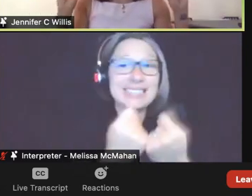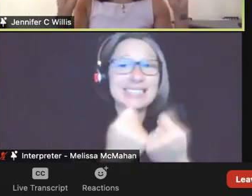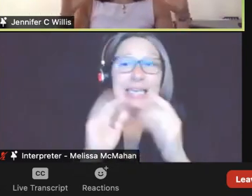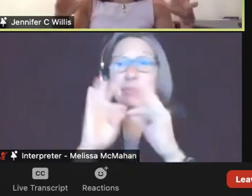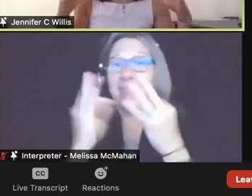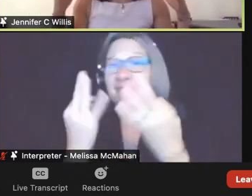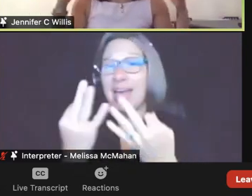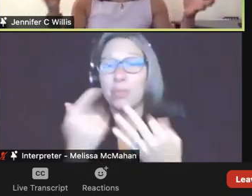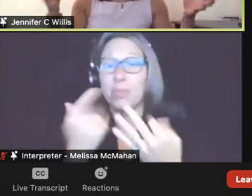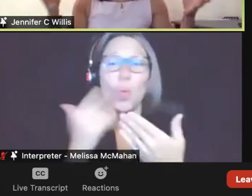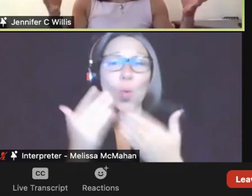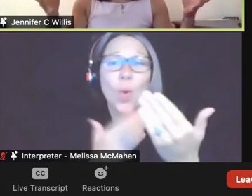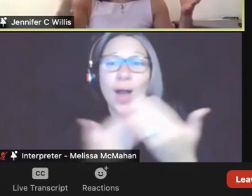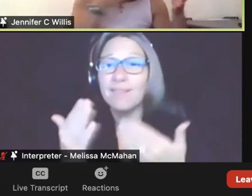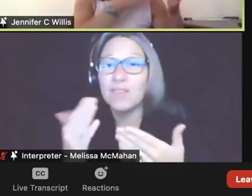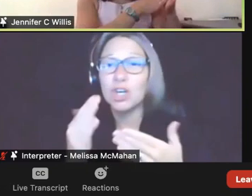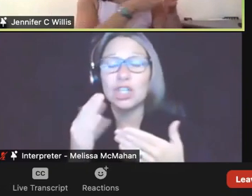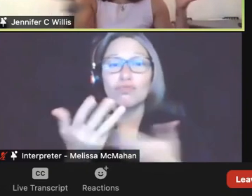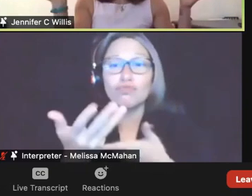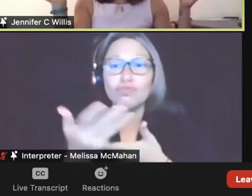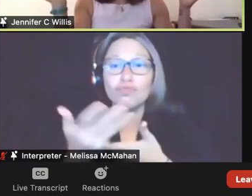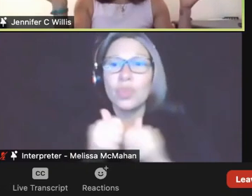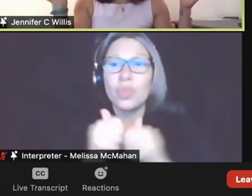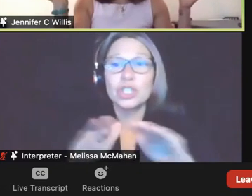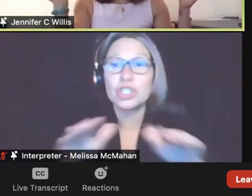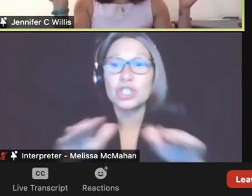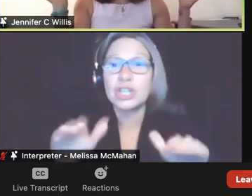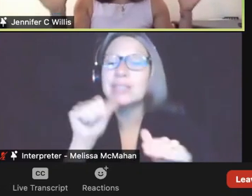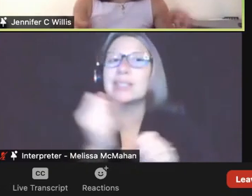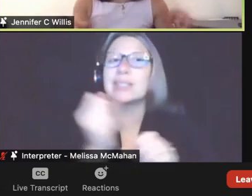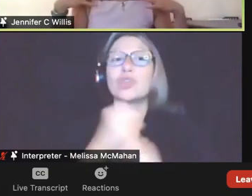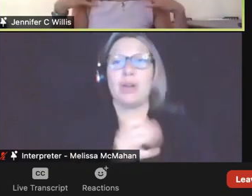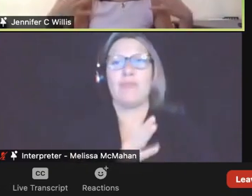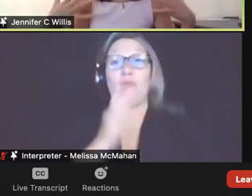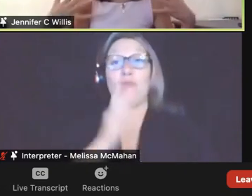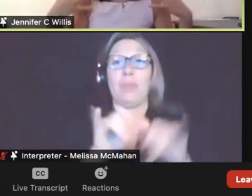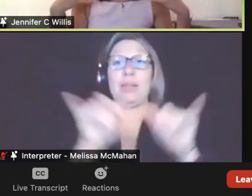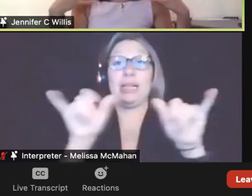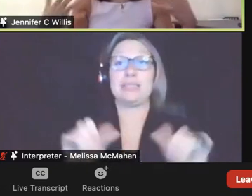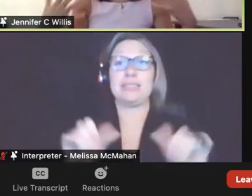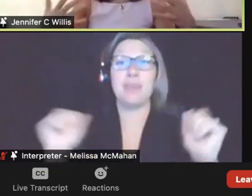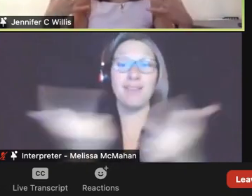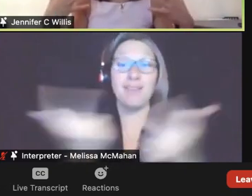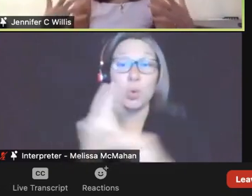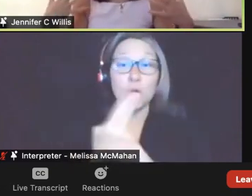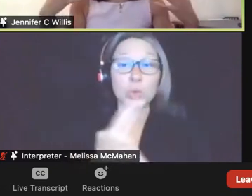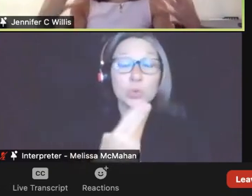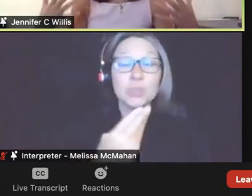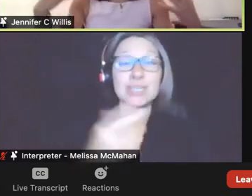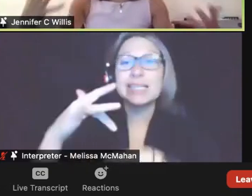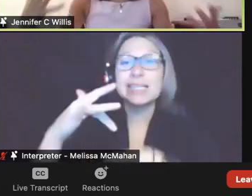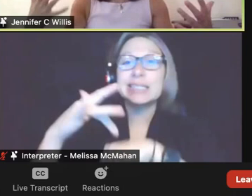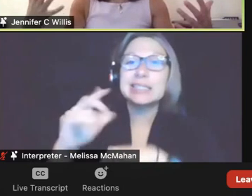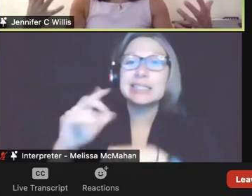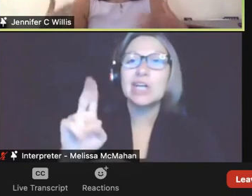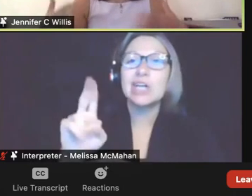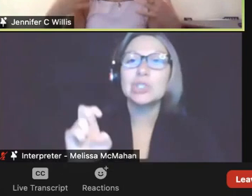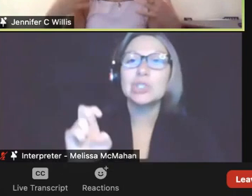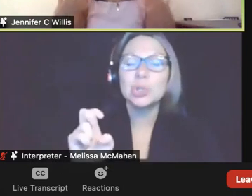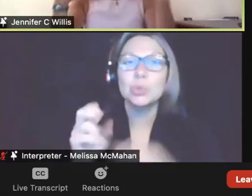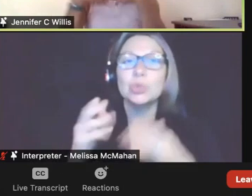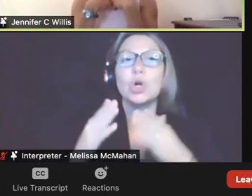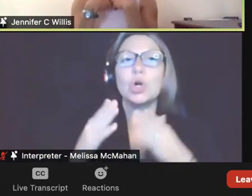with the child does not create a formalized system that everybody uses across the board, Touch cues are a way to simply let an